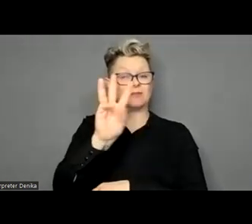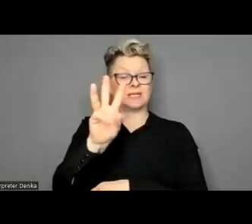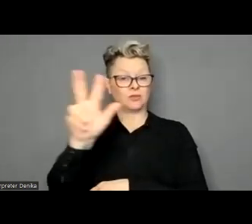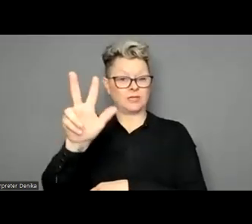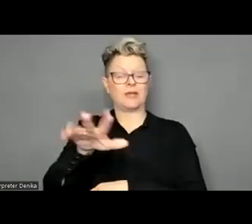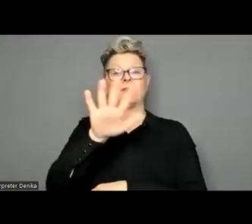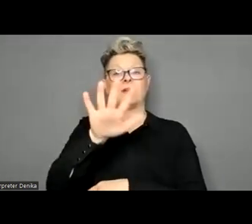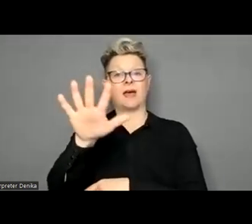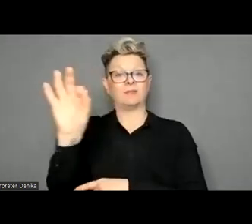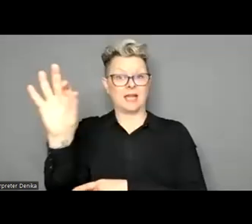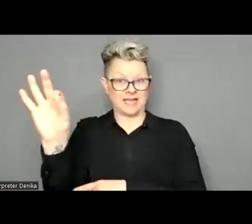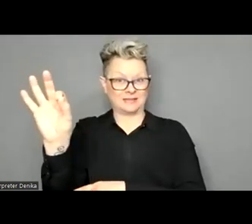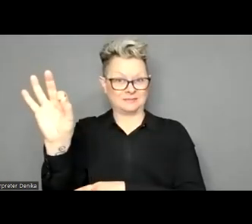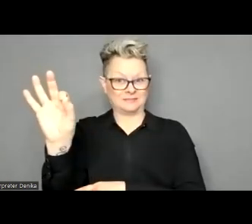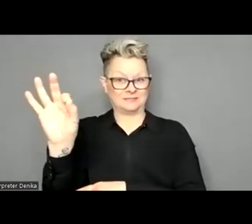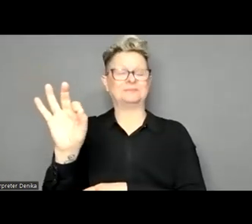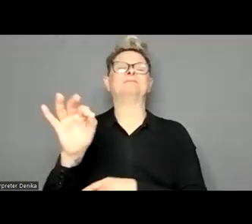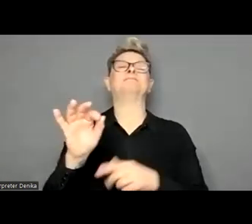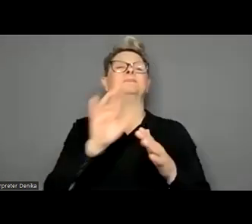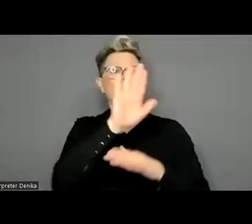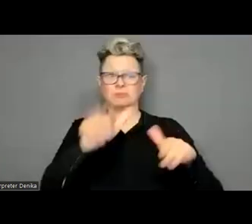800-563-5599. Share your suggestions.